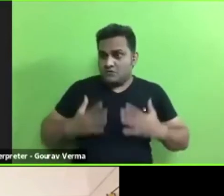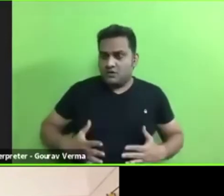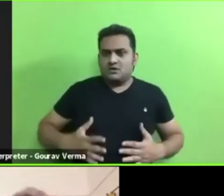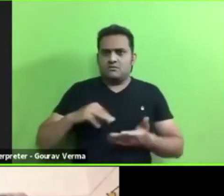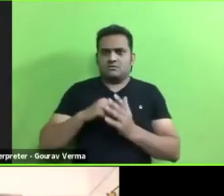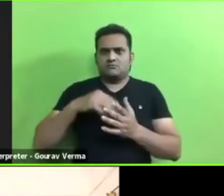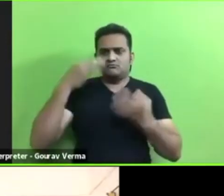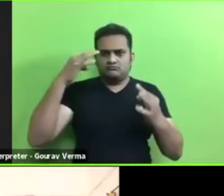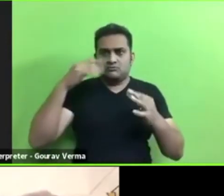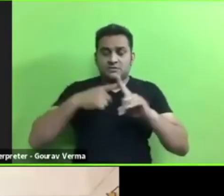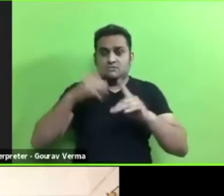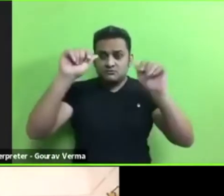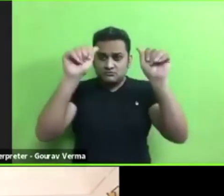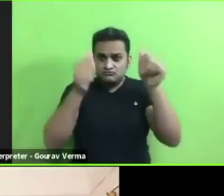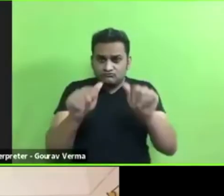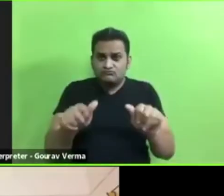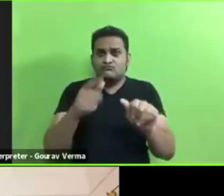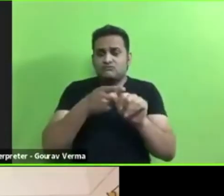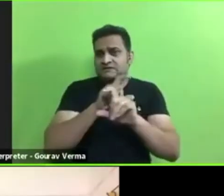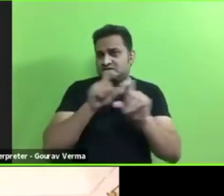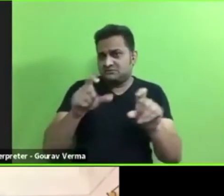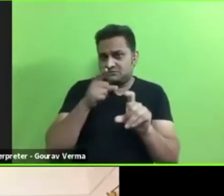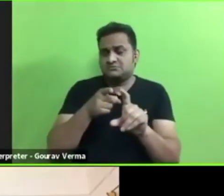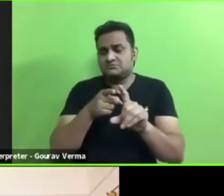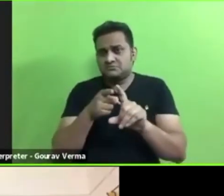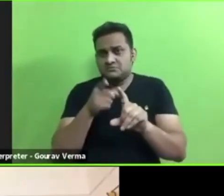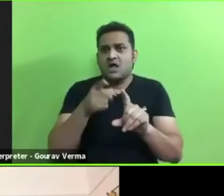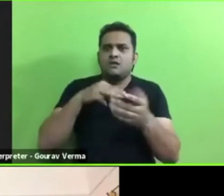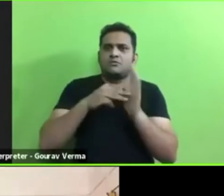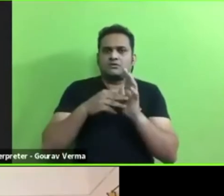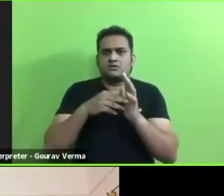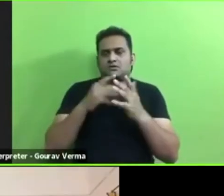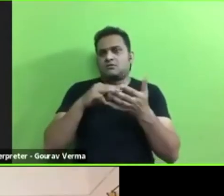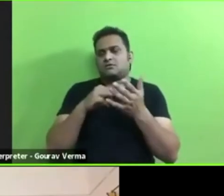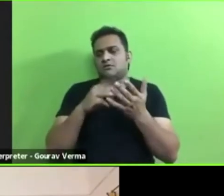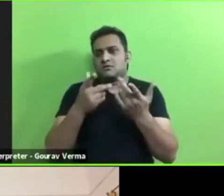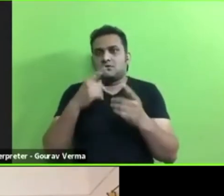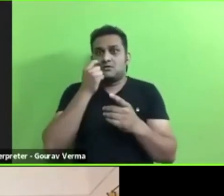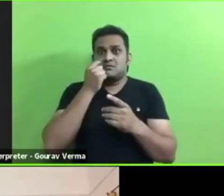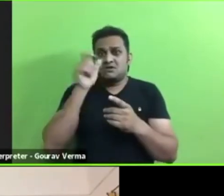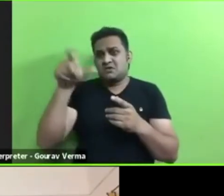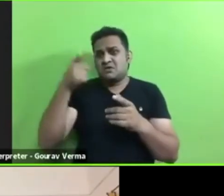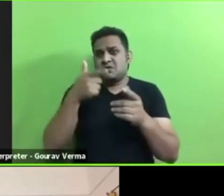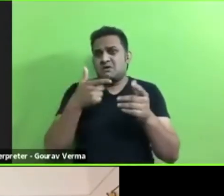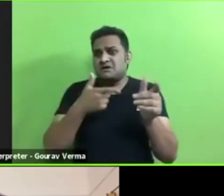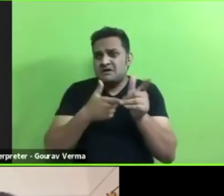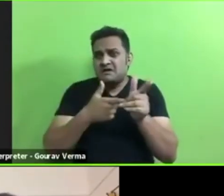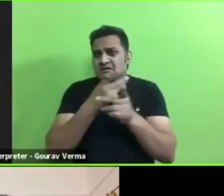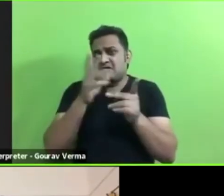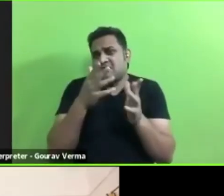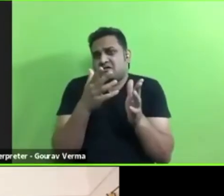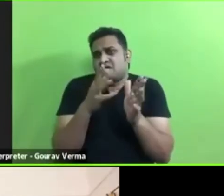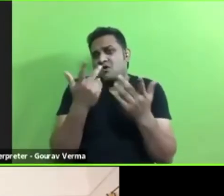and the shape of the body and the way it is represented, of especially a male gaze on a woman. Absolutely.